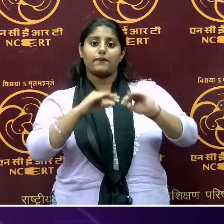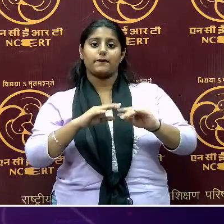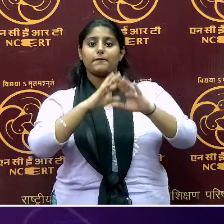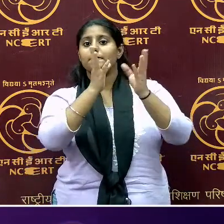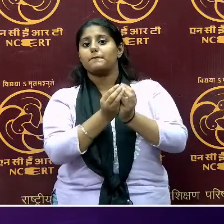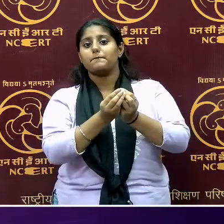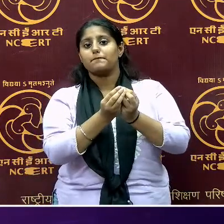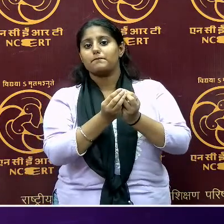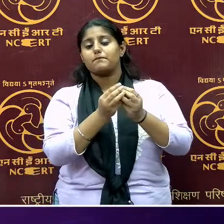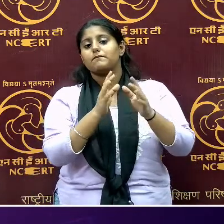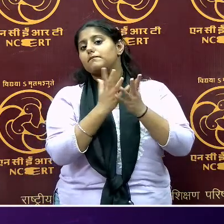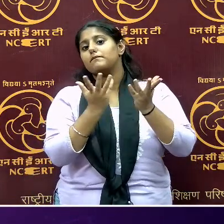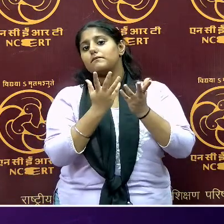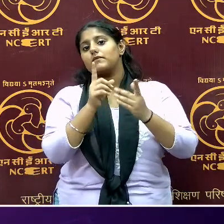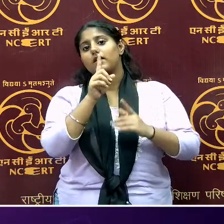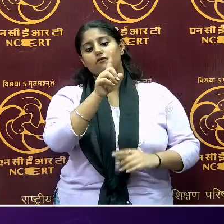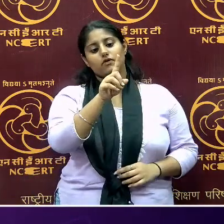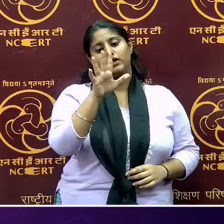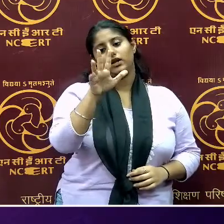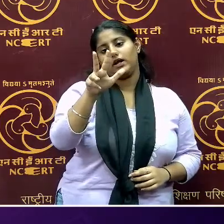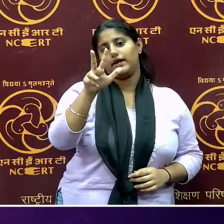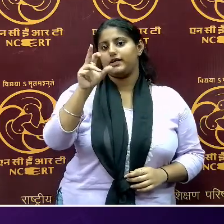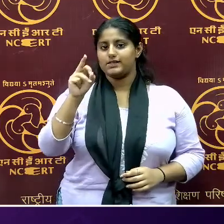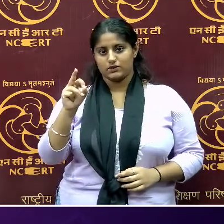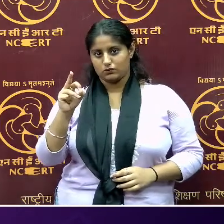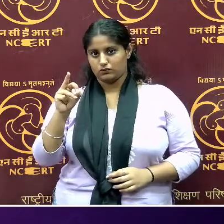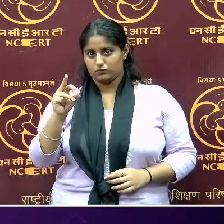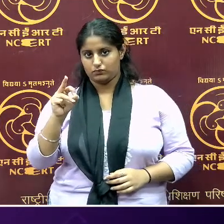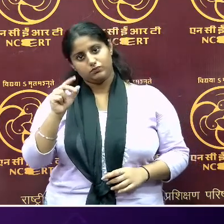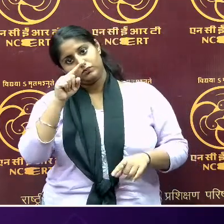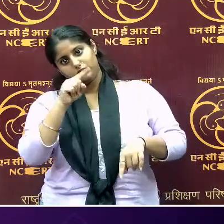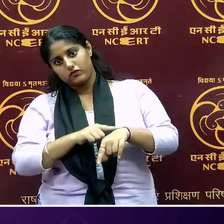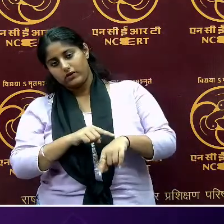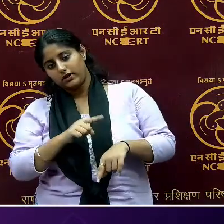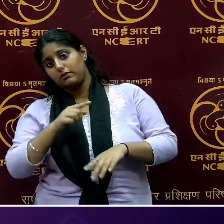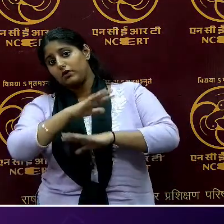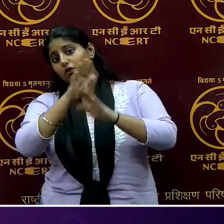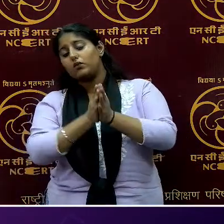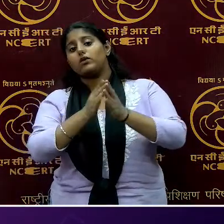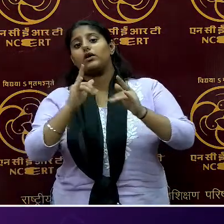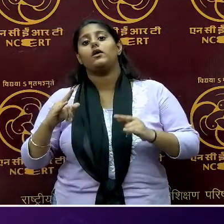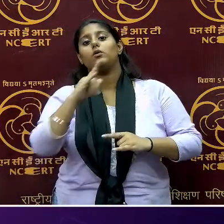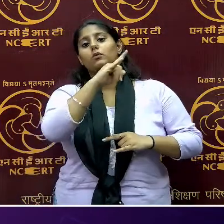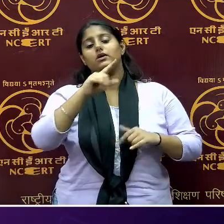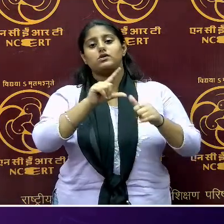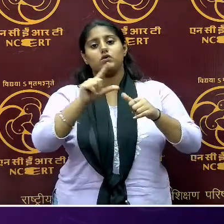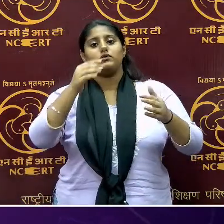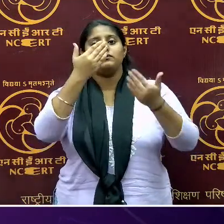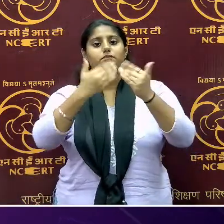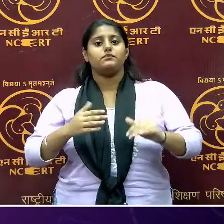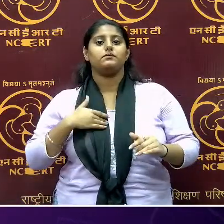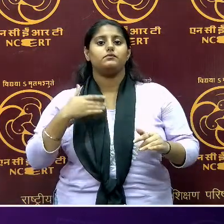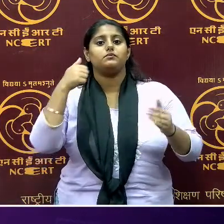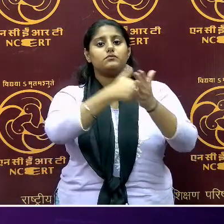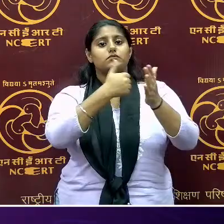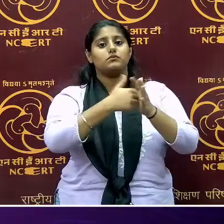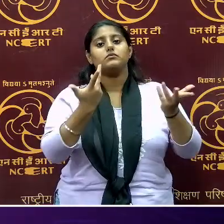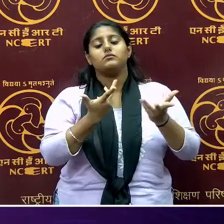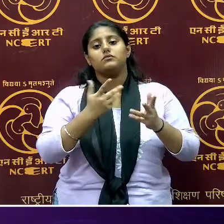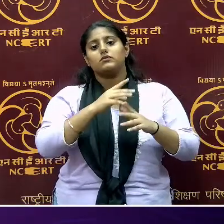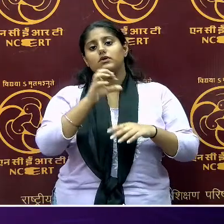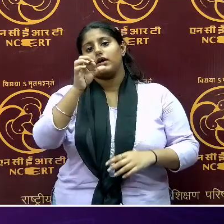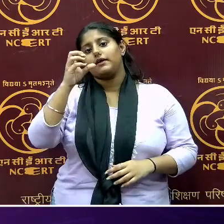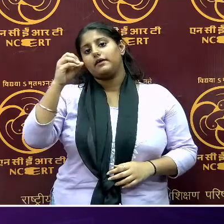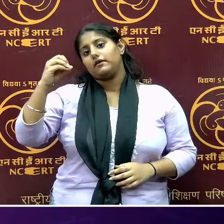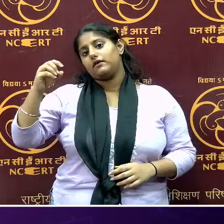travel in an aeroplane is 180. So, total aeroplanes needed for all the students will be how many? 900 divided